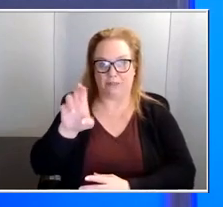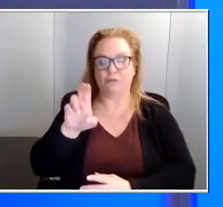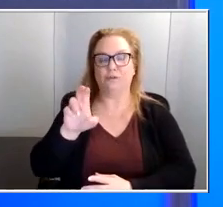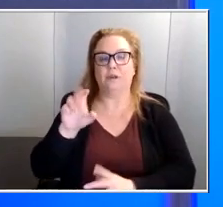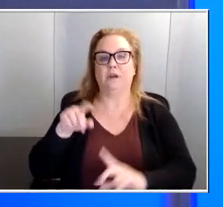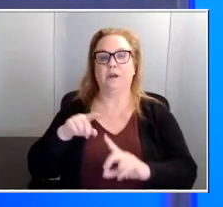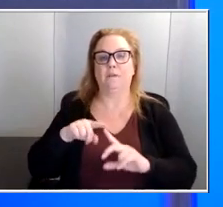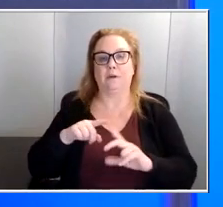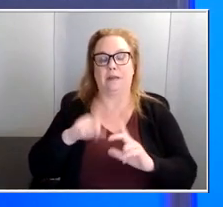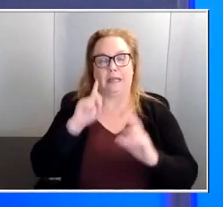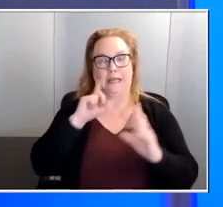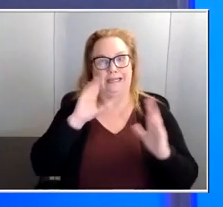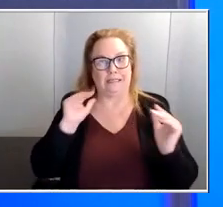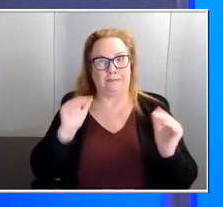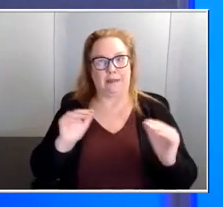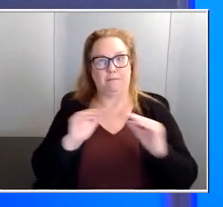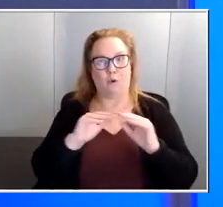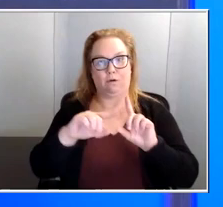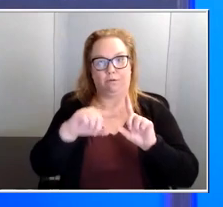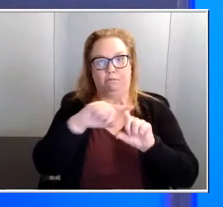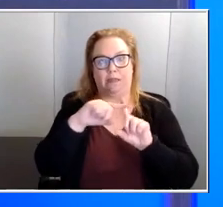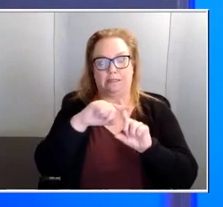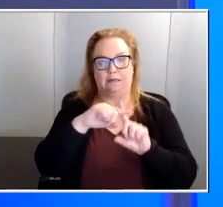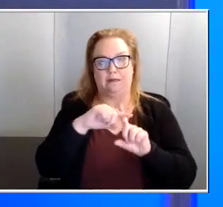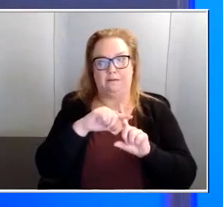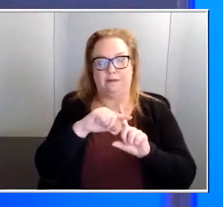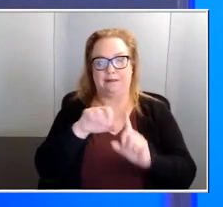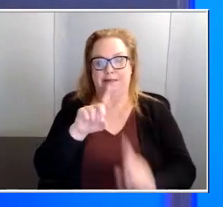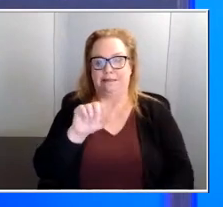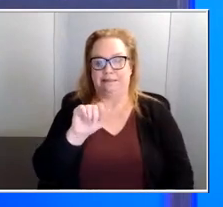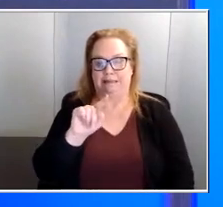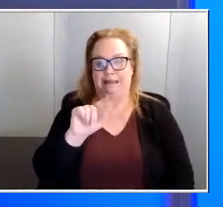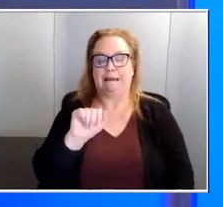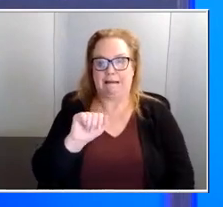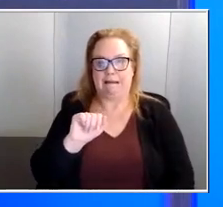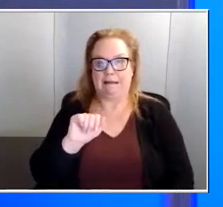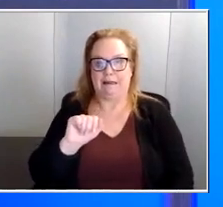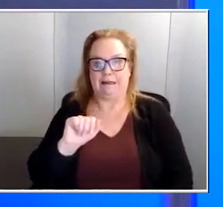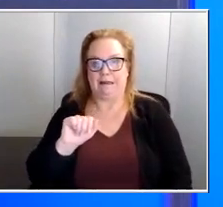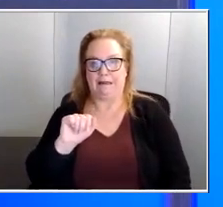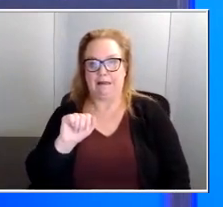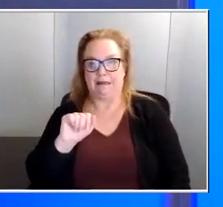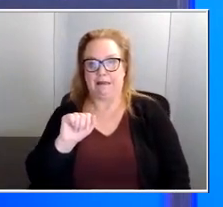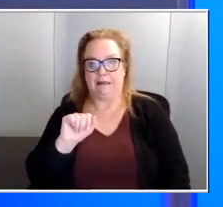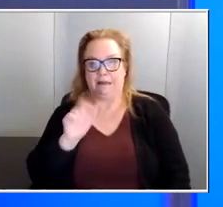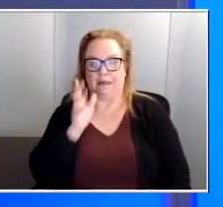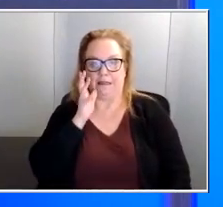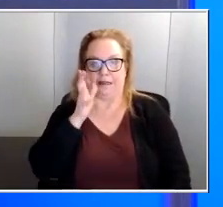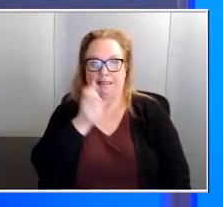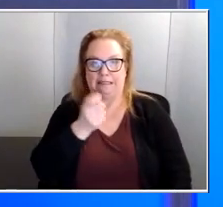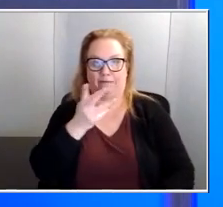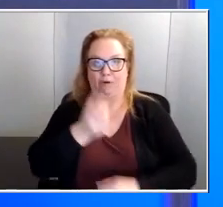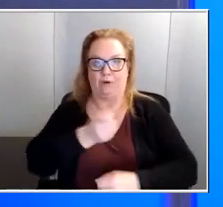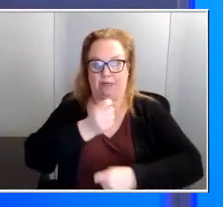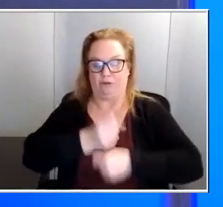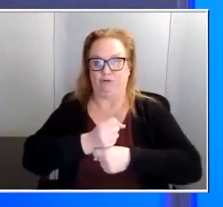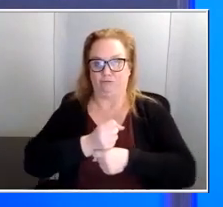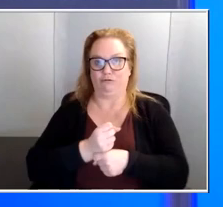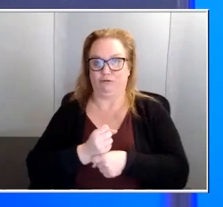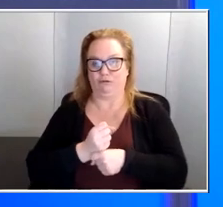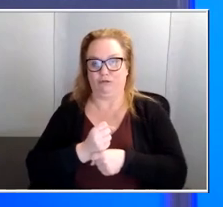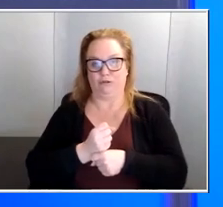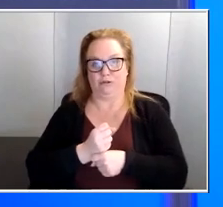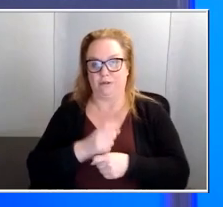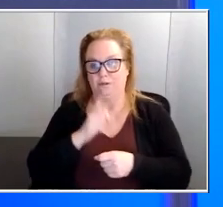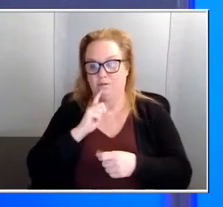lot more positive data to come in the next several years. So this is really